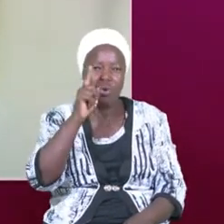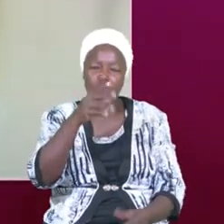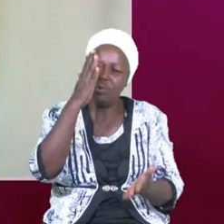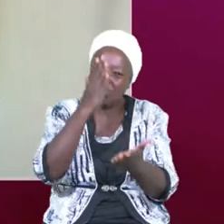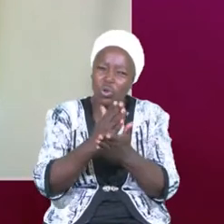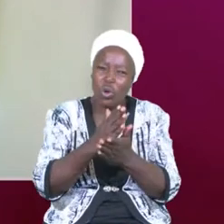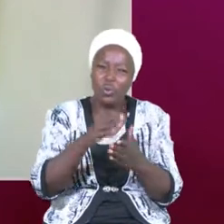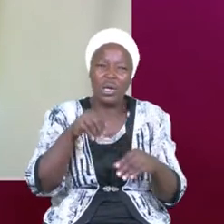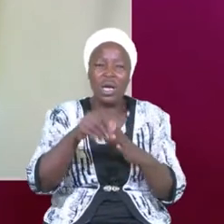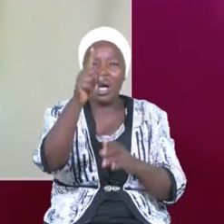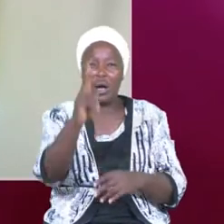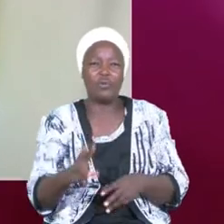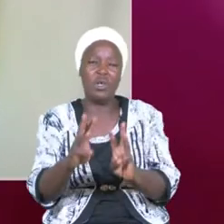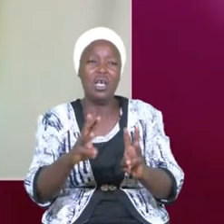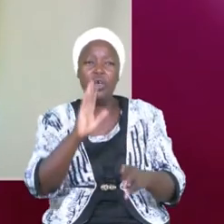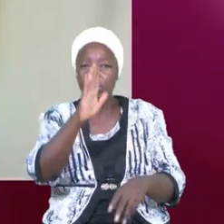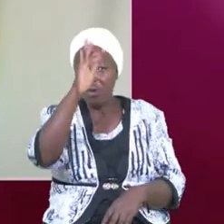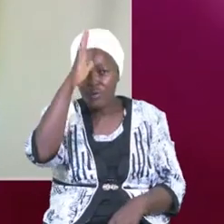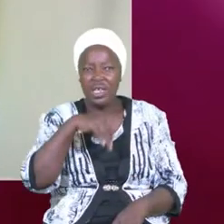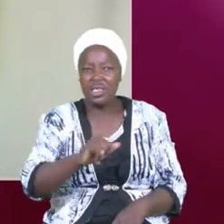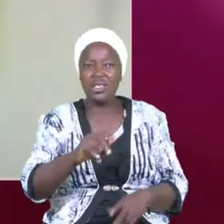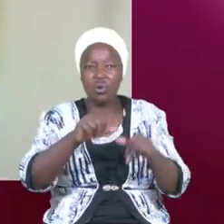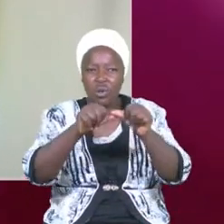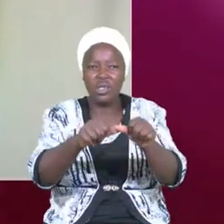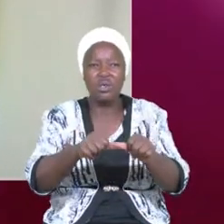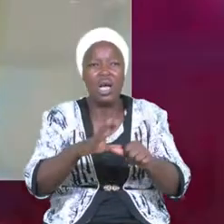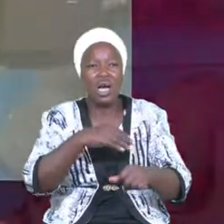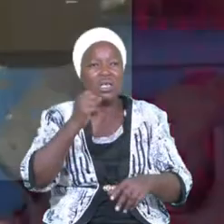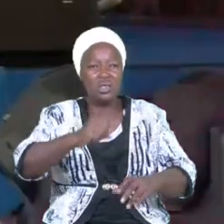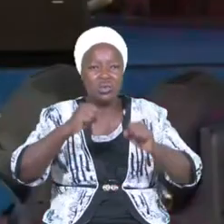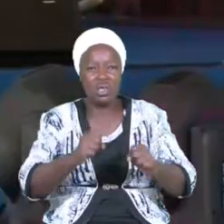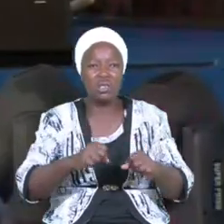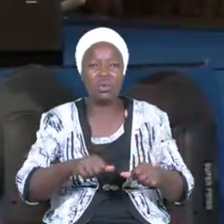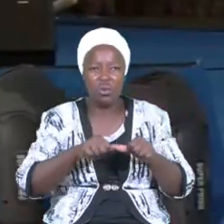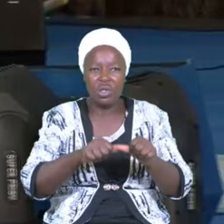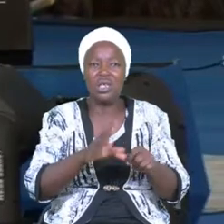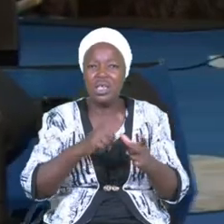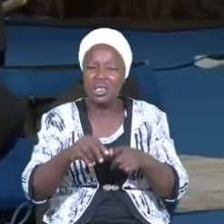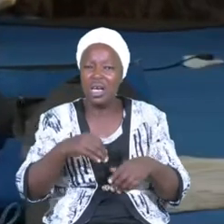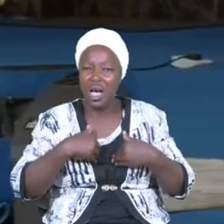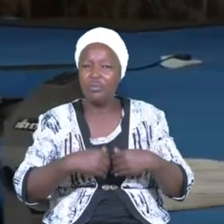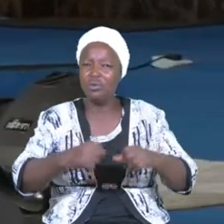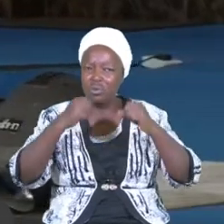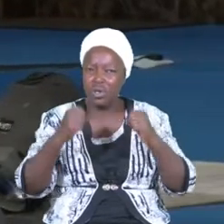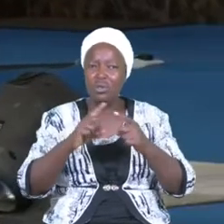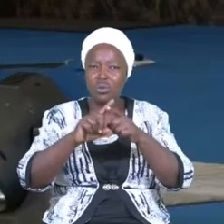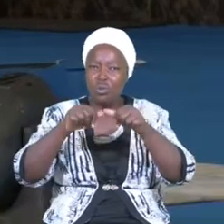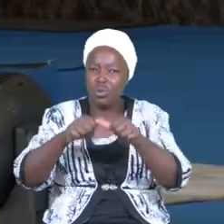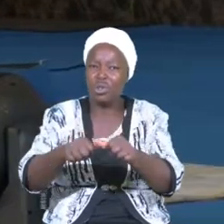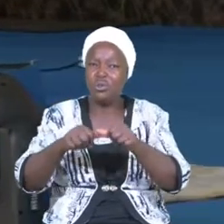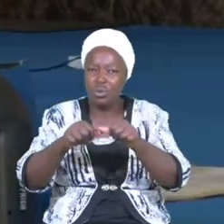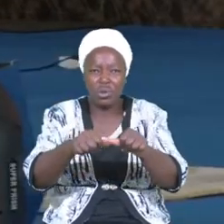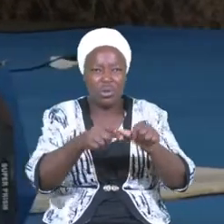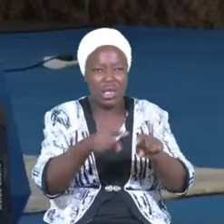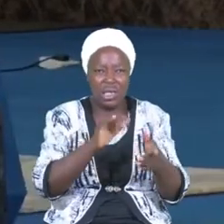on, and his strength is not abated. He's still teaching, he still has his 3 points, and then he says